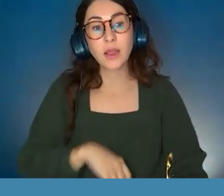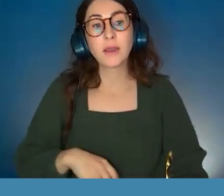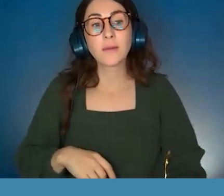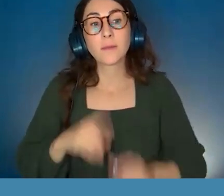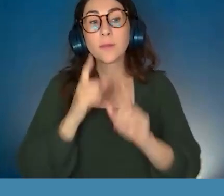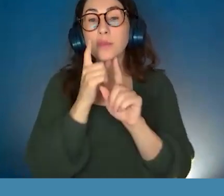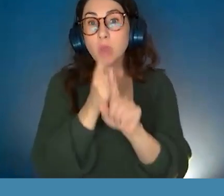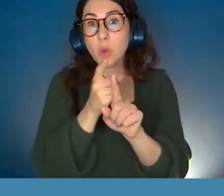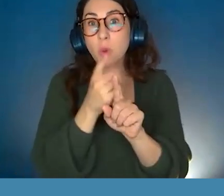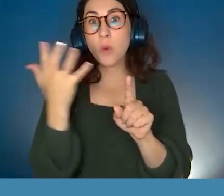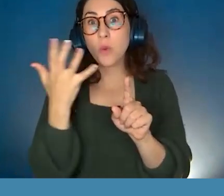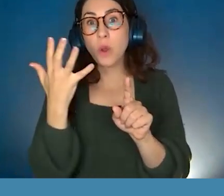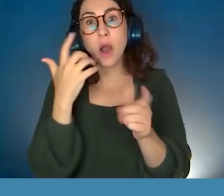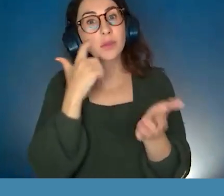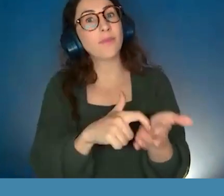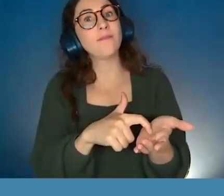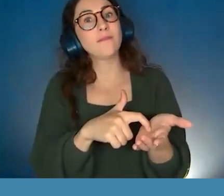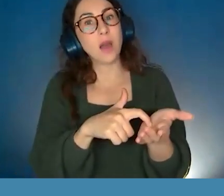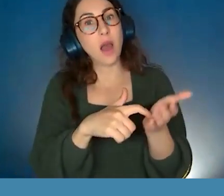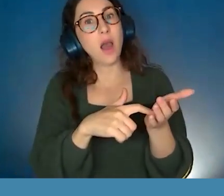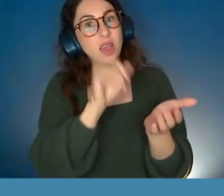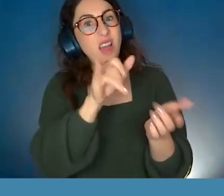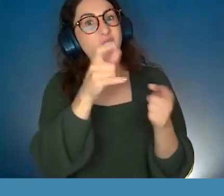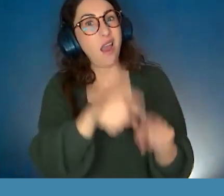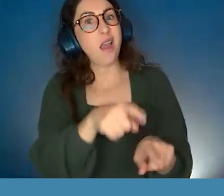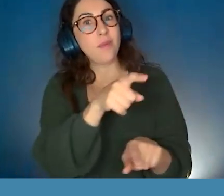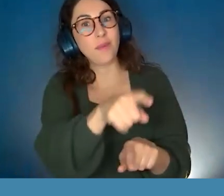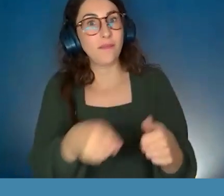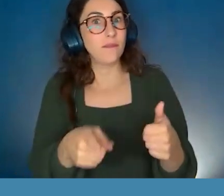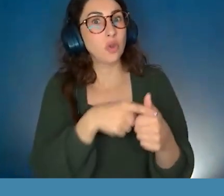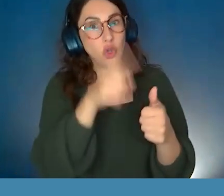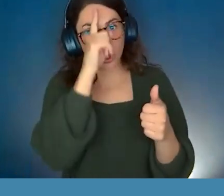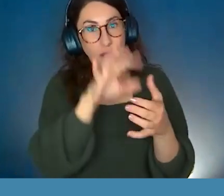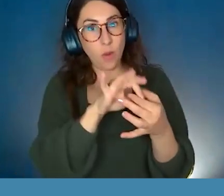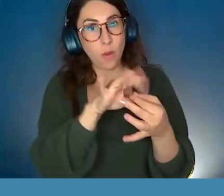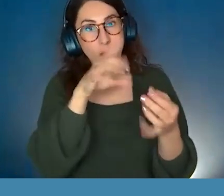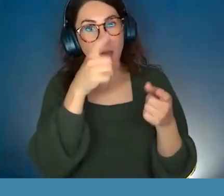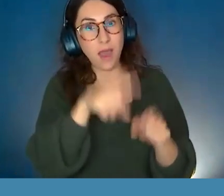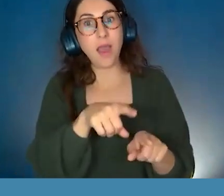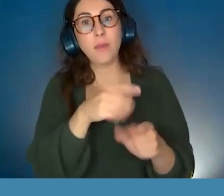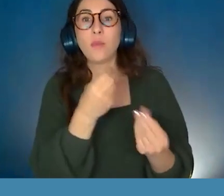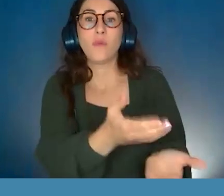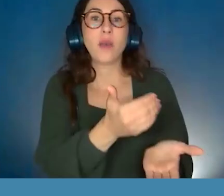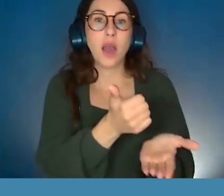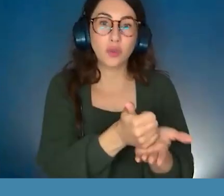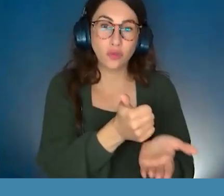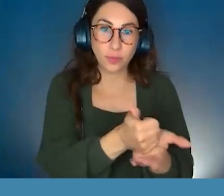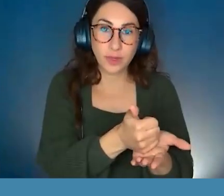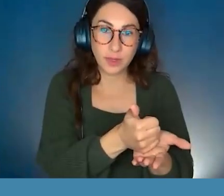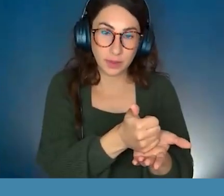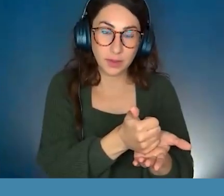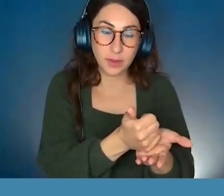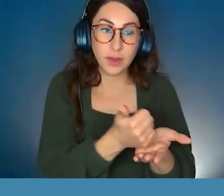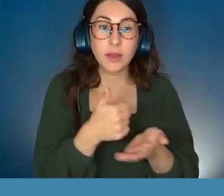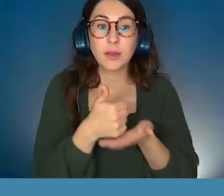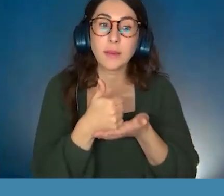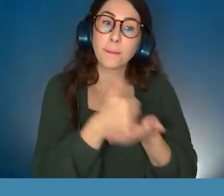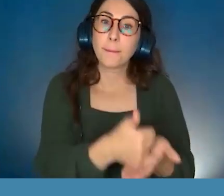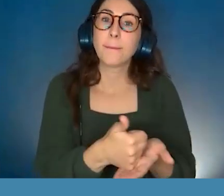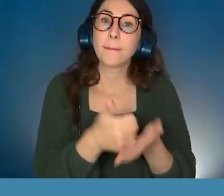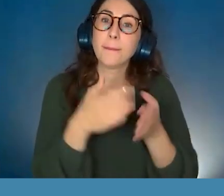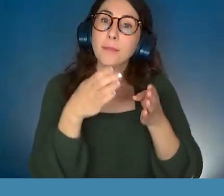to identify that first episode psychosis as early as possible and provide treatment for it and help the individual